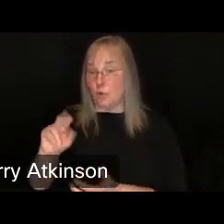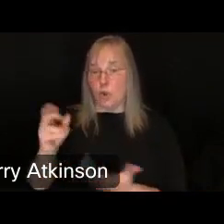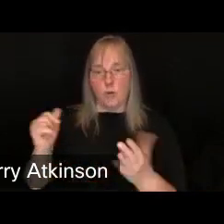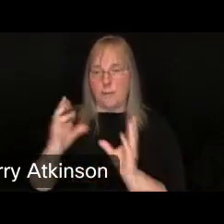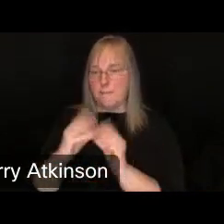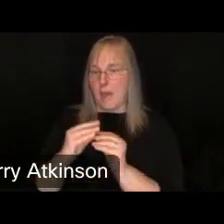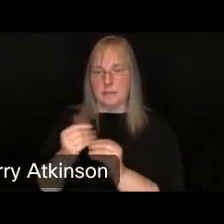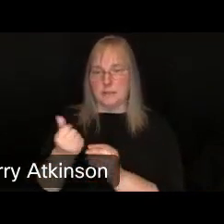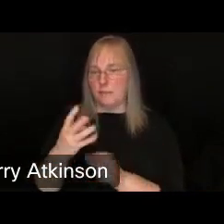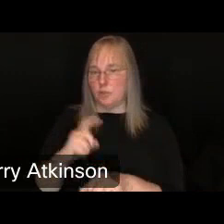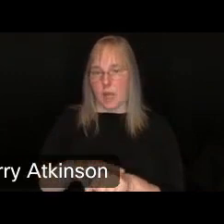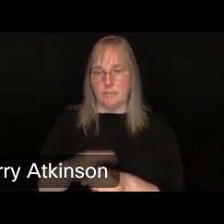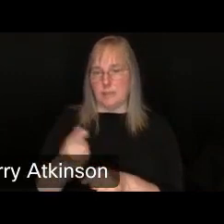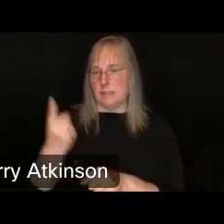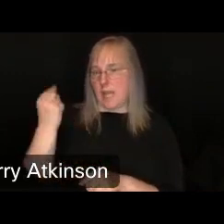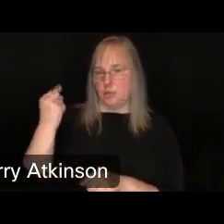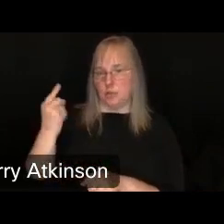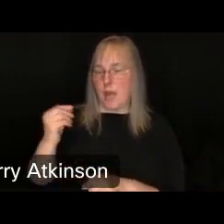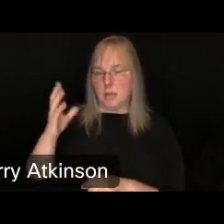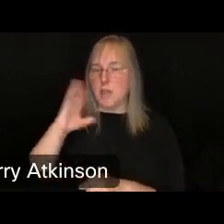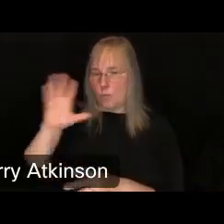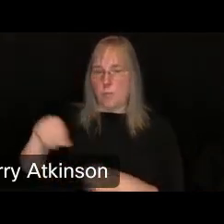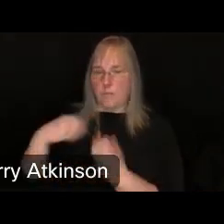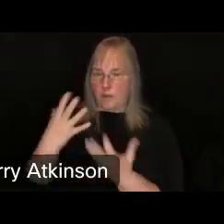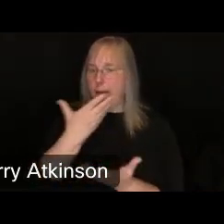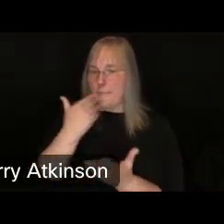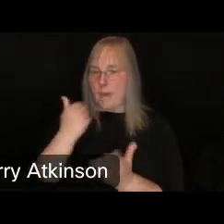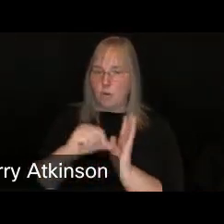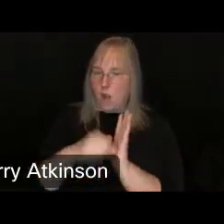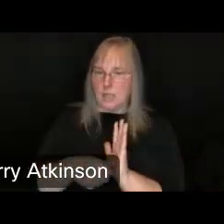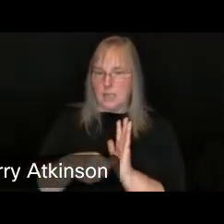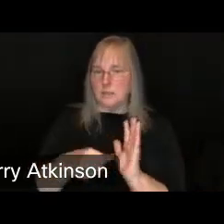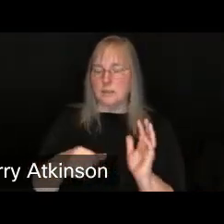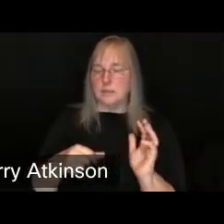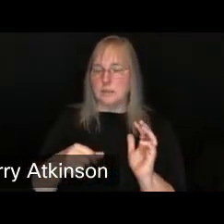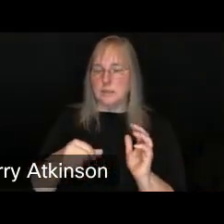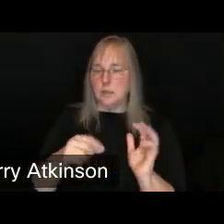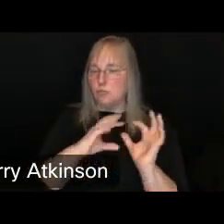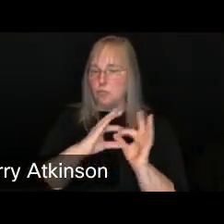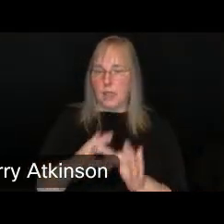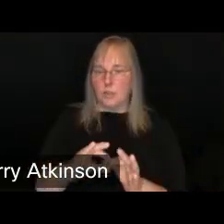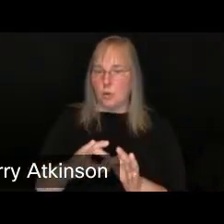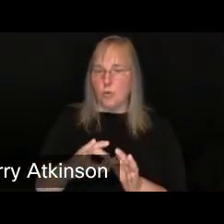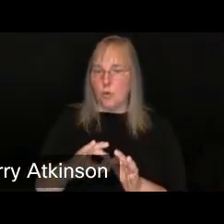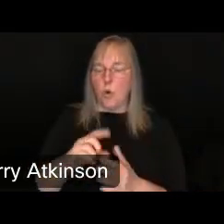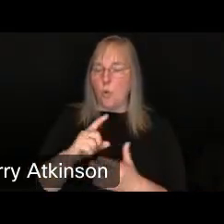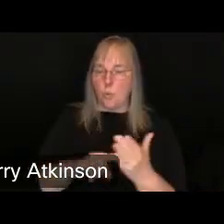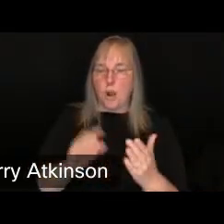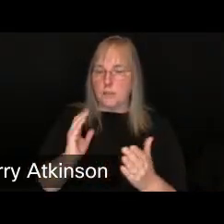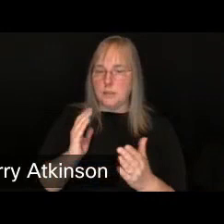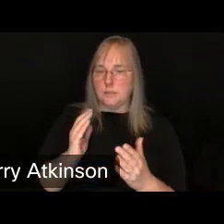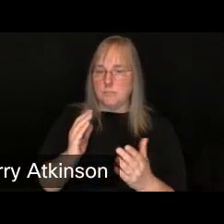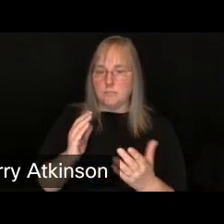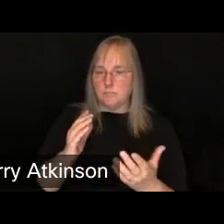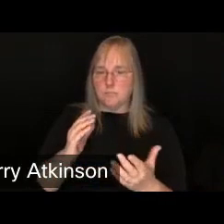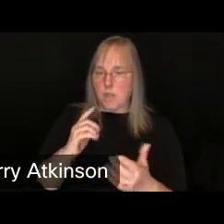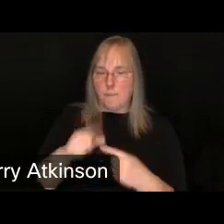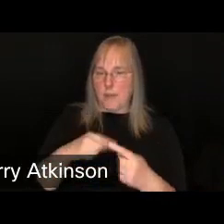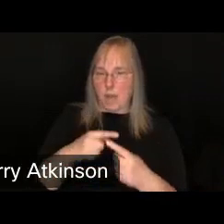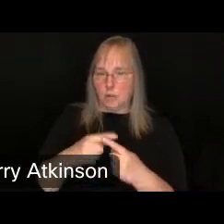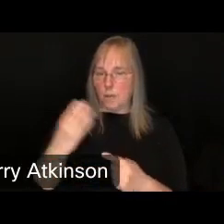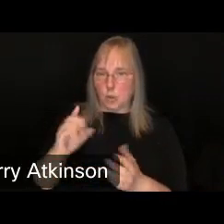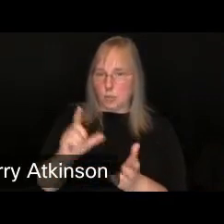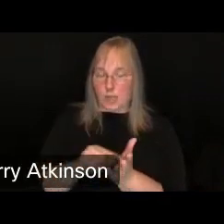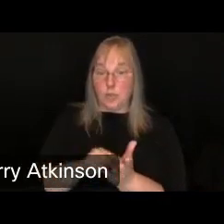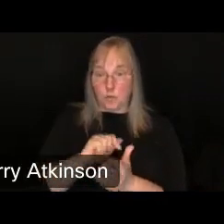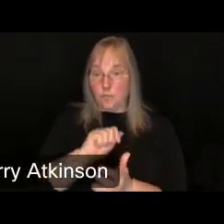And it's going to provide some better highlights regarding what does that mean for Blueprint, because you all heard about this hot topic in the last